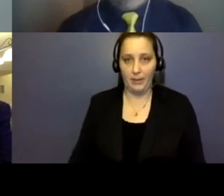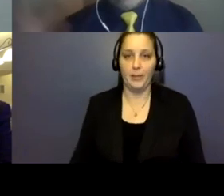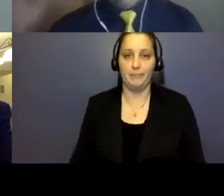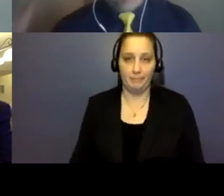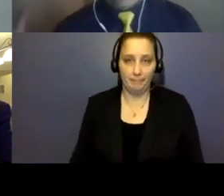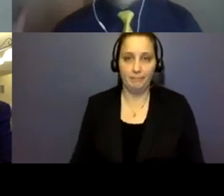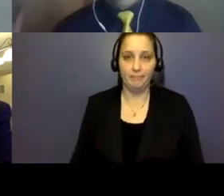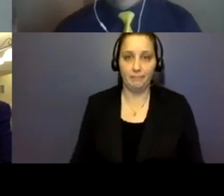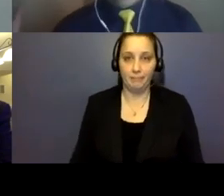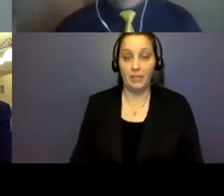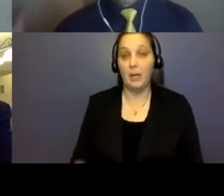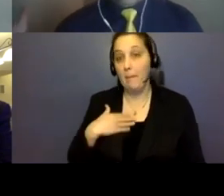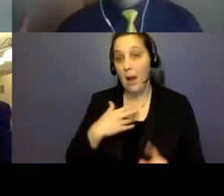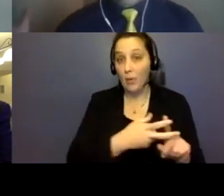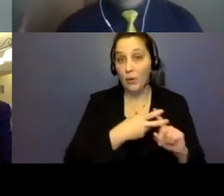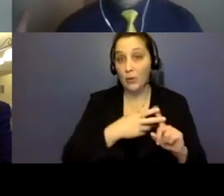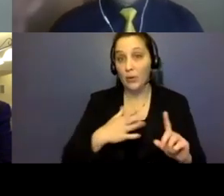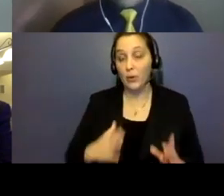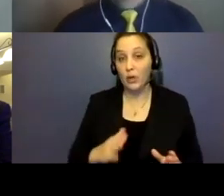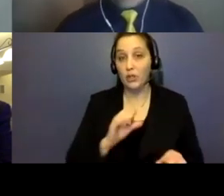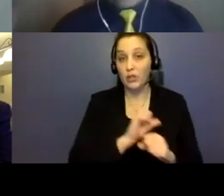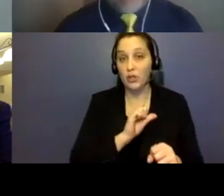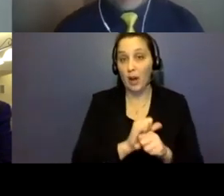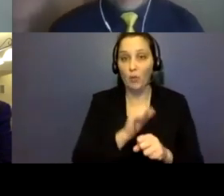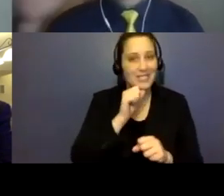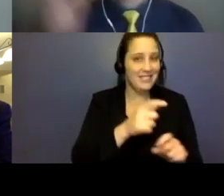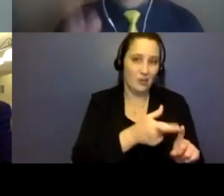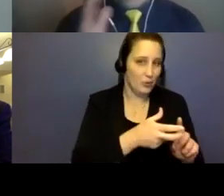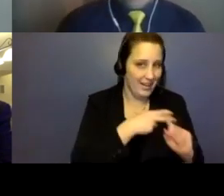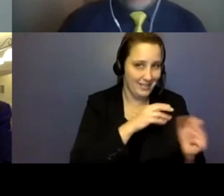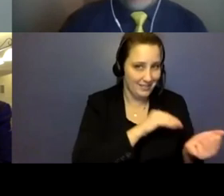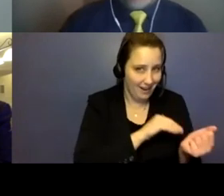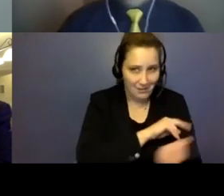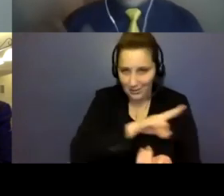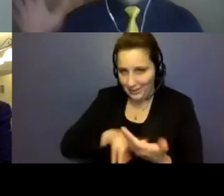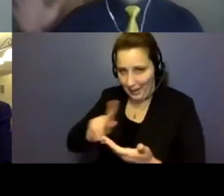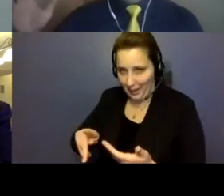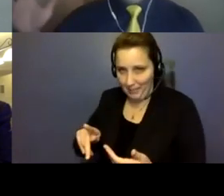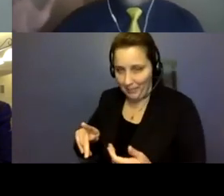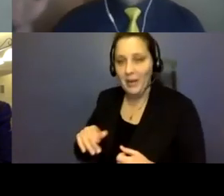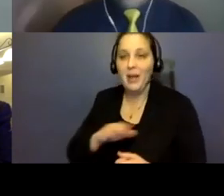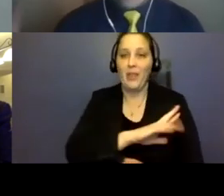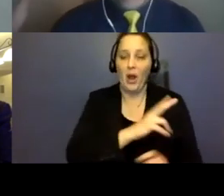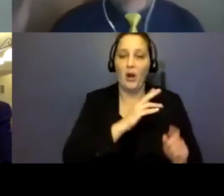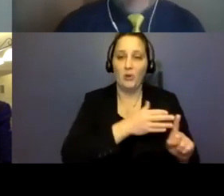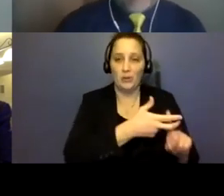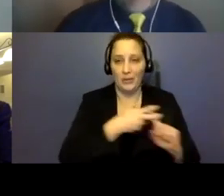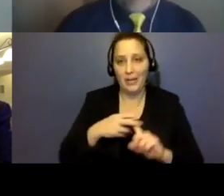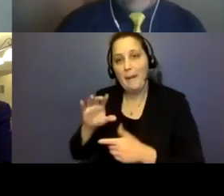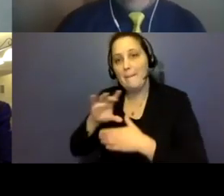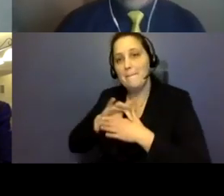because my recruiter's job was not to get medical doctors enrolled in the military. It was to get meat to the